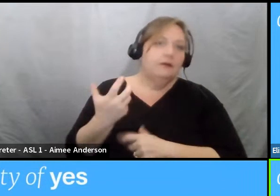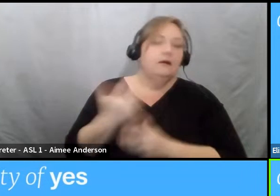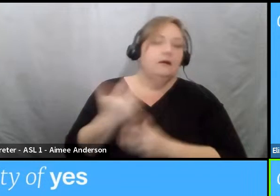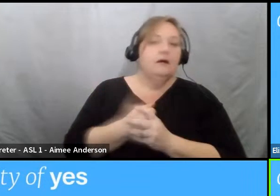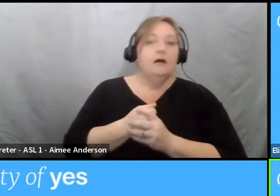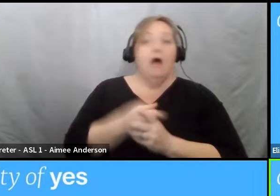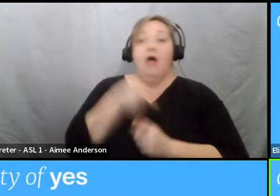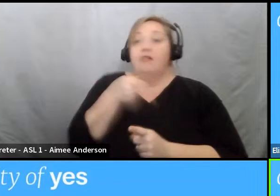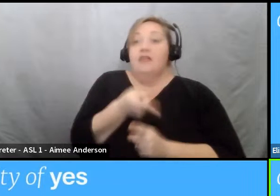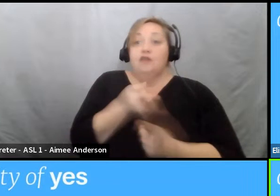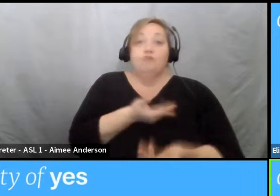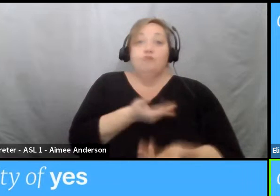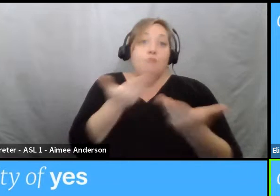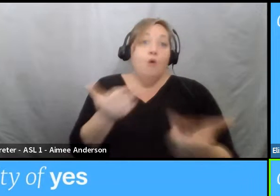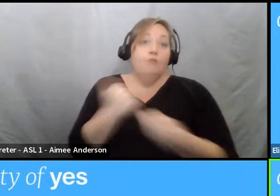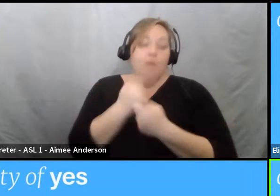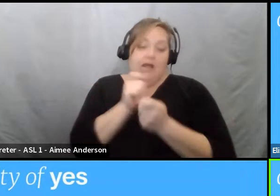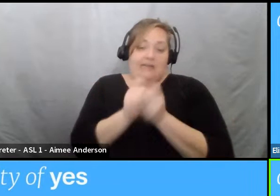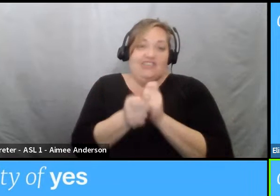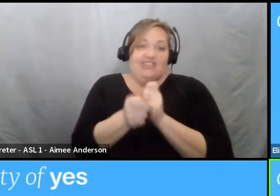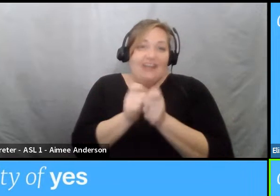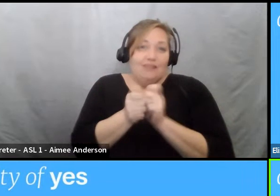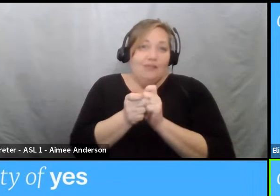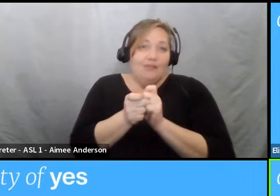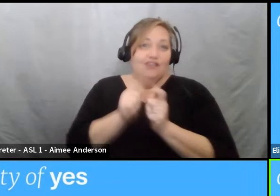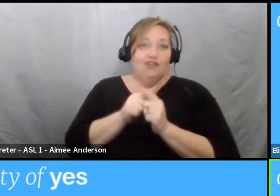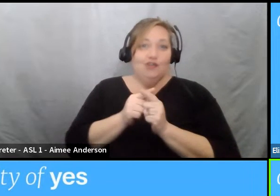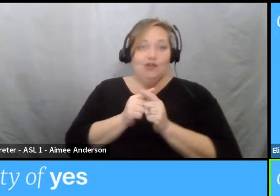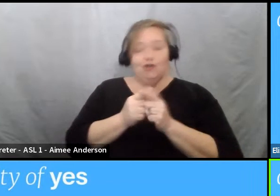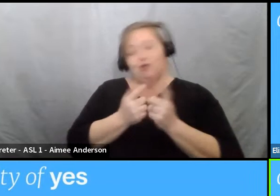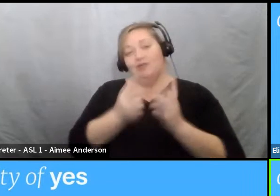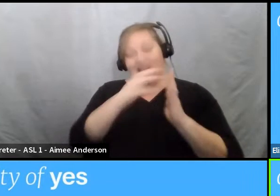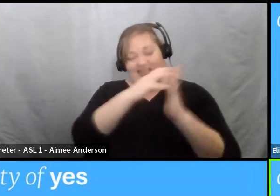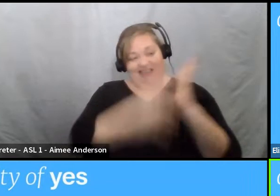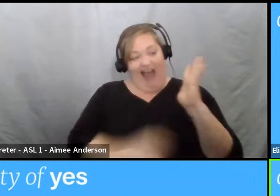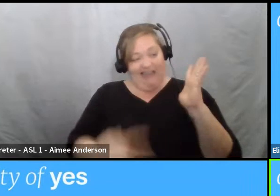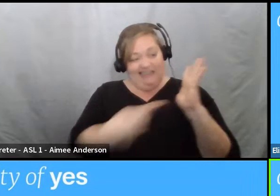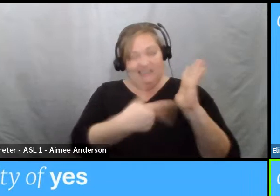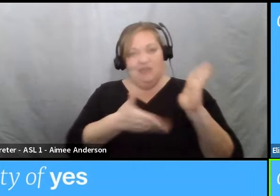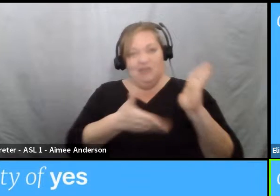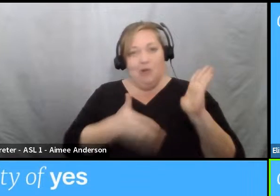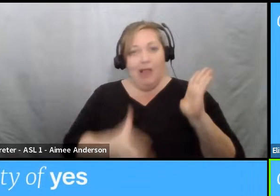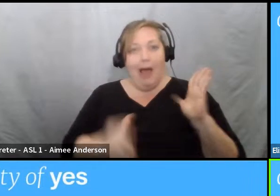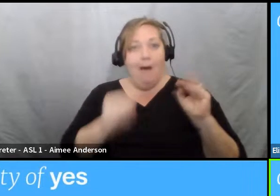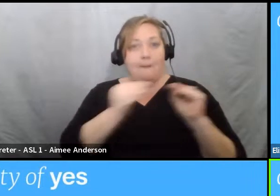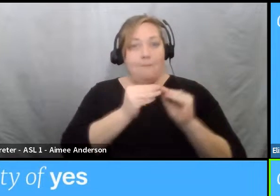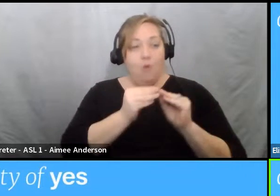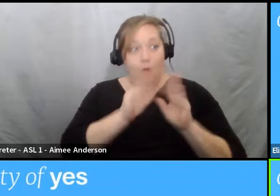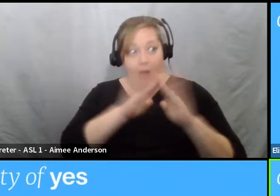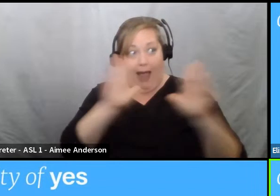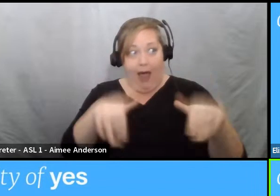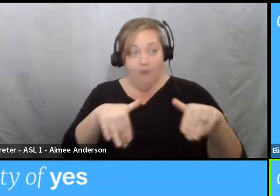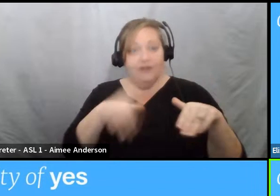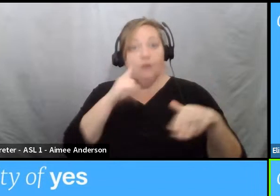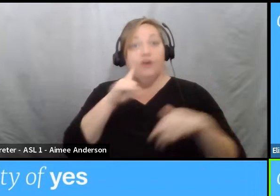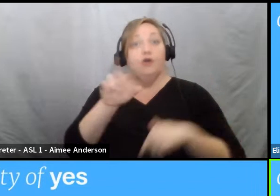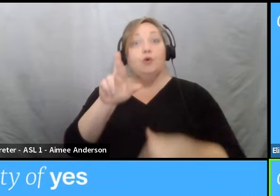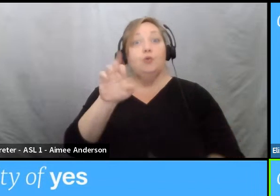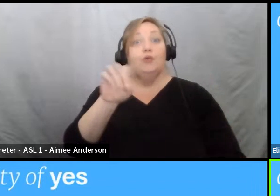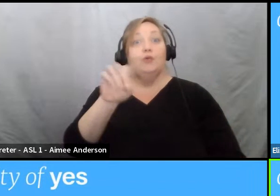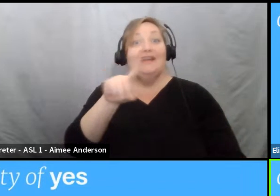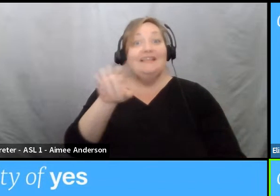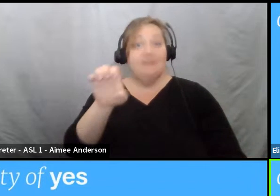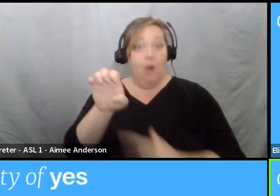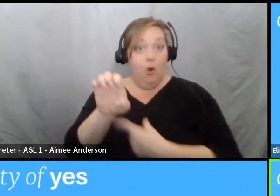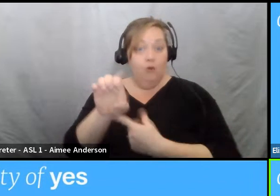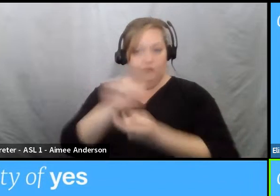These proposals make adjustments to the zoning text in order to enable a little more housing everywhere. When you do a rezoning, when you change the